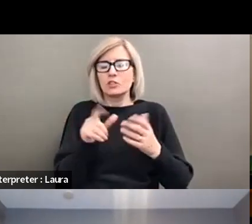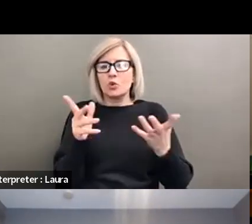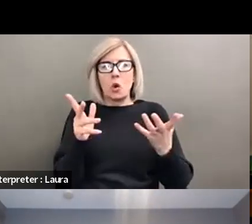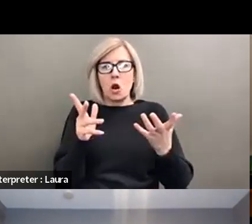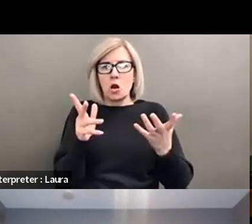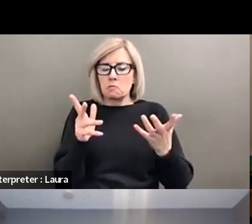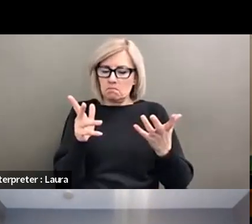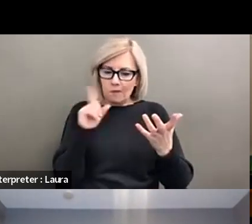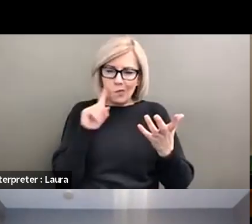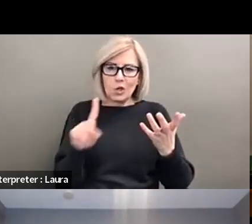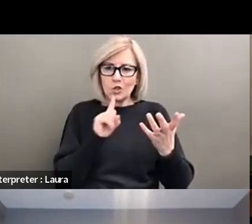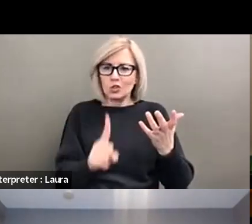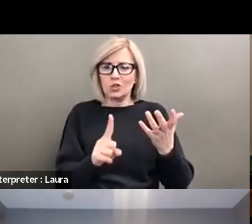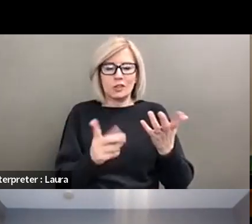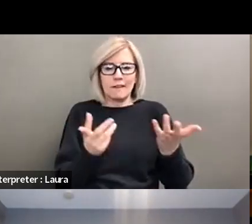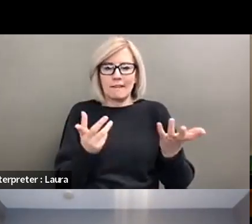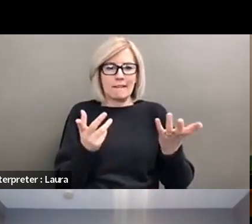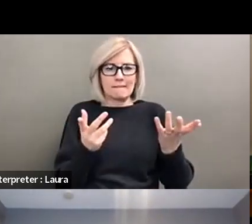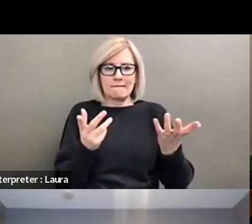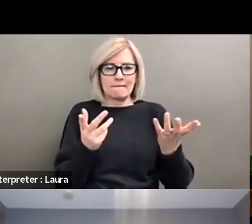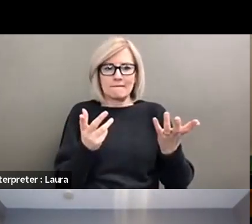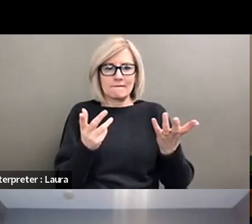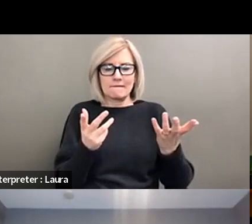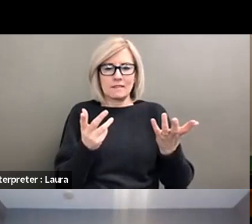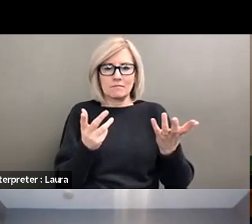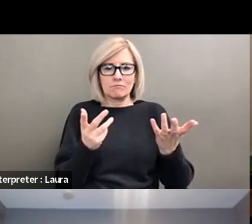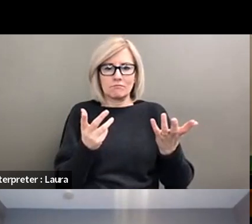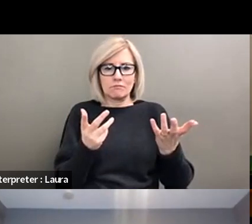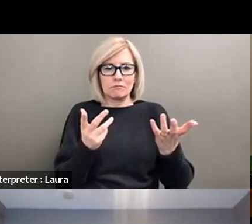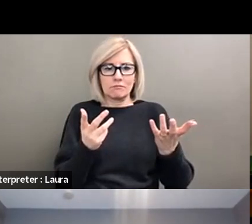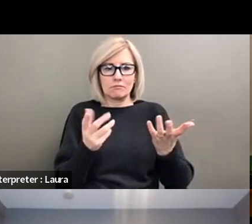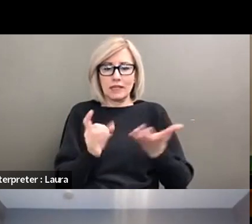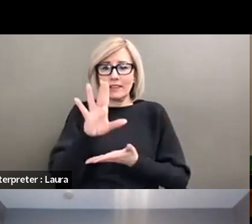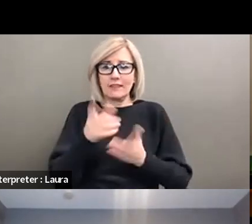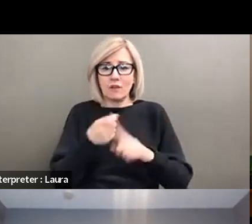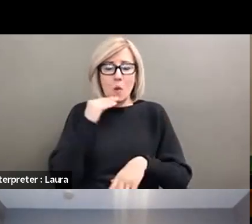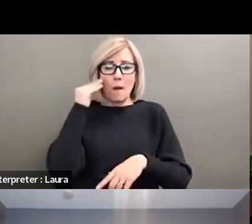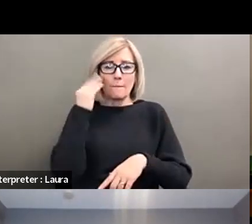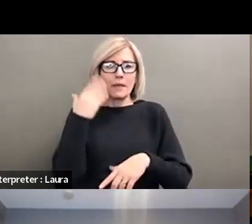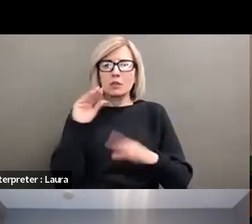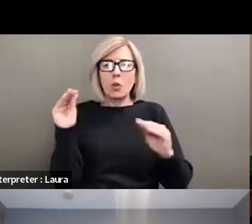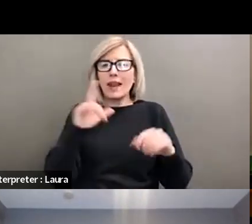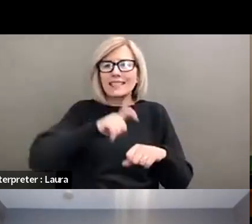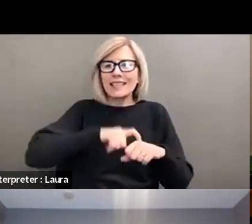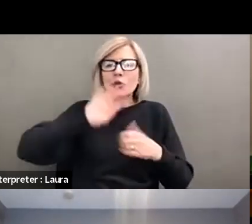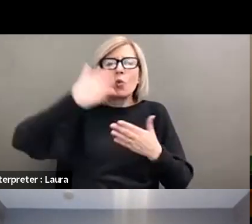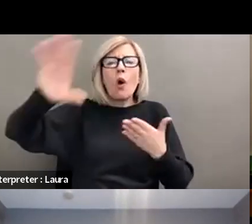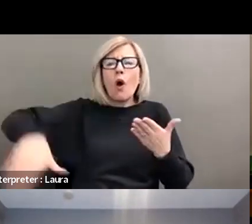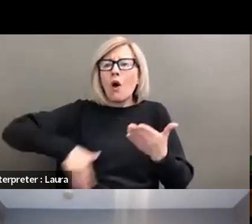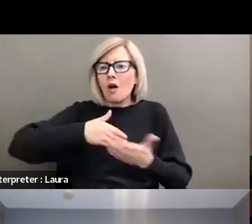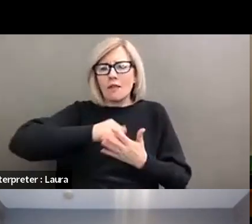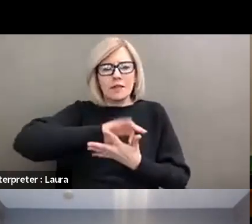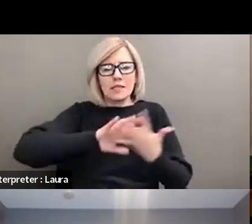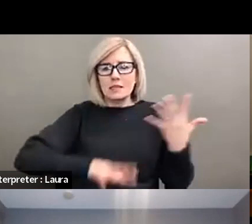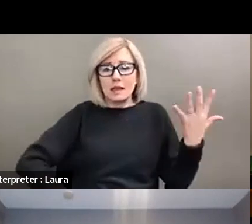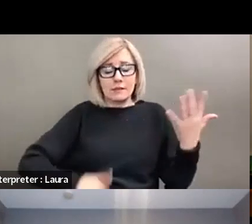destined. You're just destined to push yourself out of a home, because no one's got the time to do this stuff. All of it wrapped in one. I don't know what